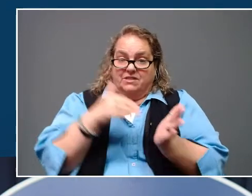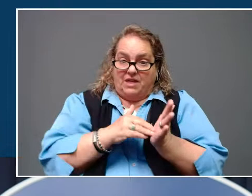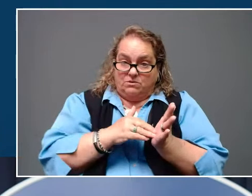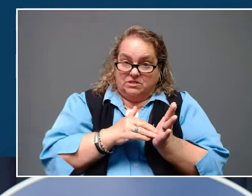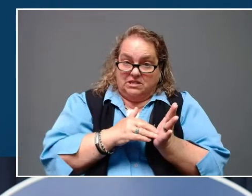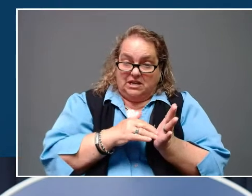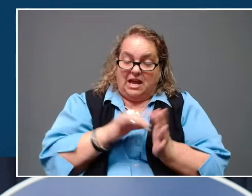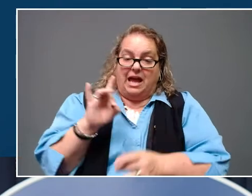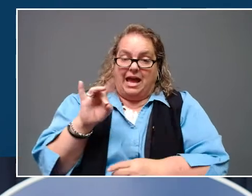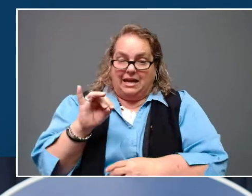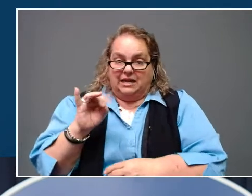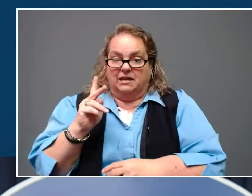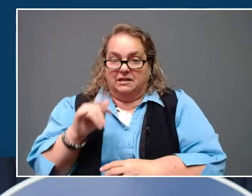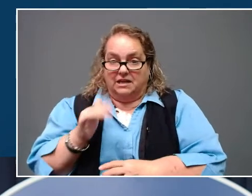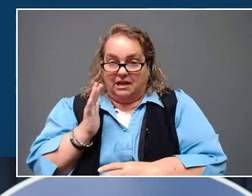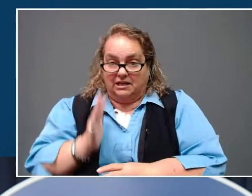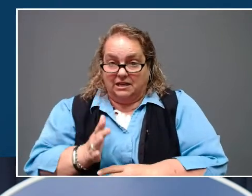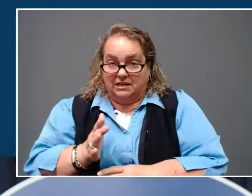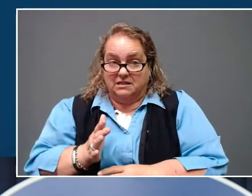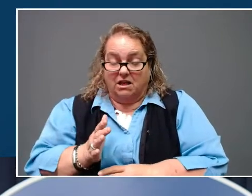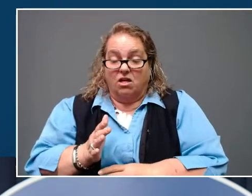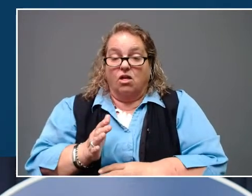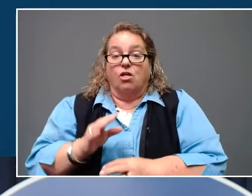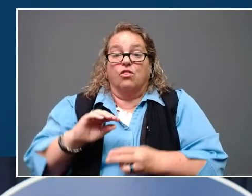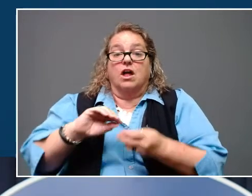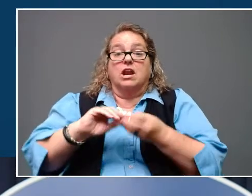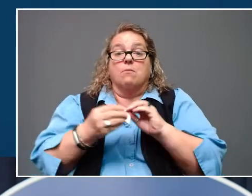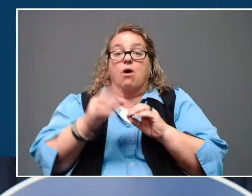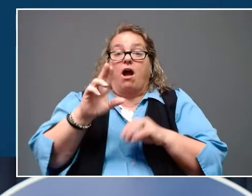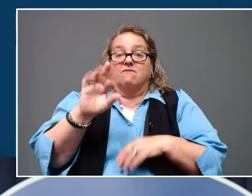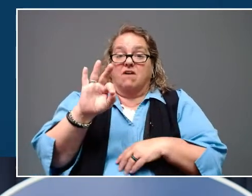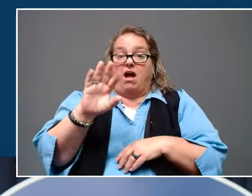5,080 Kentuckians, and the number of unemployed decreased by